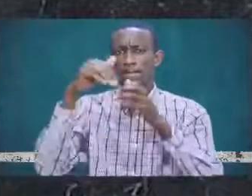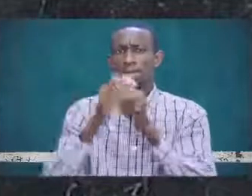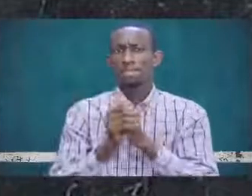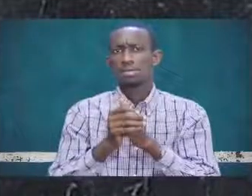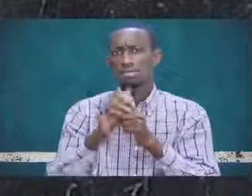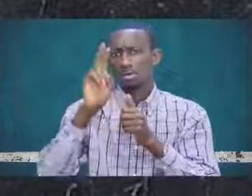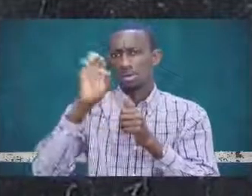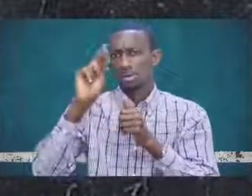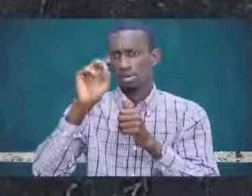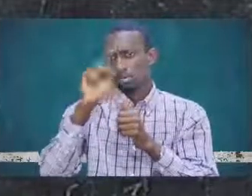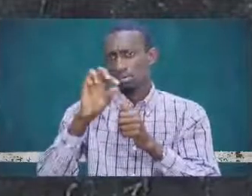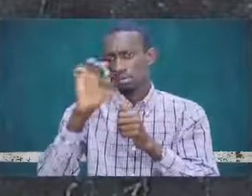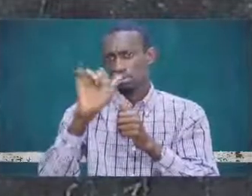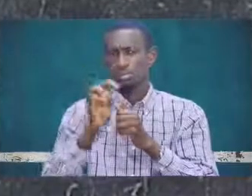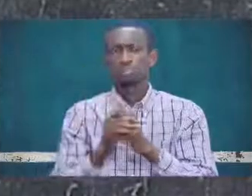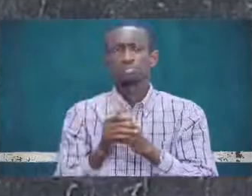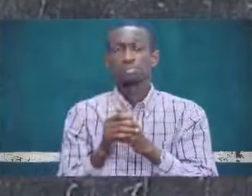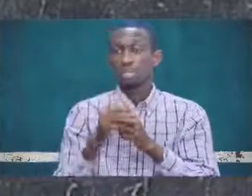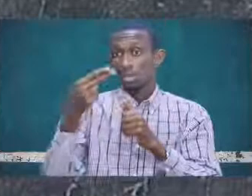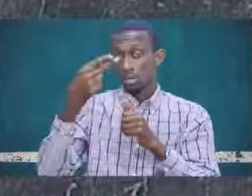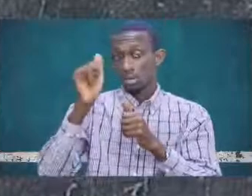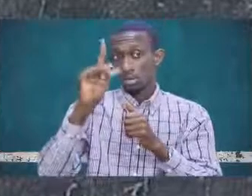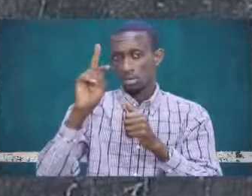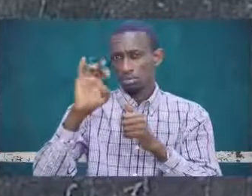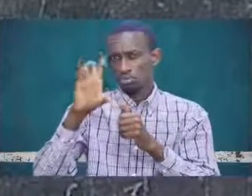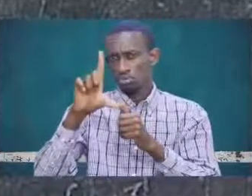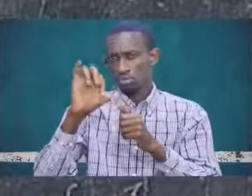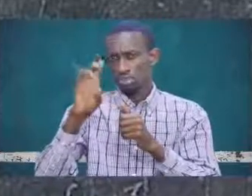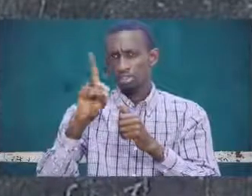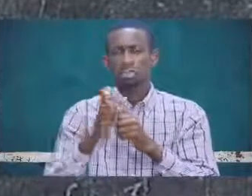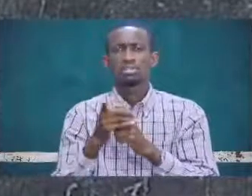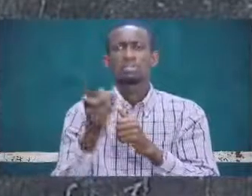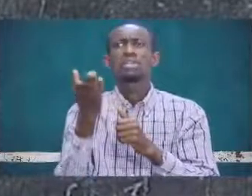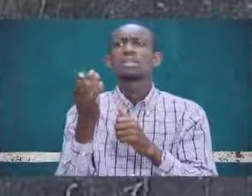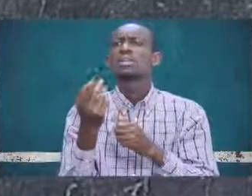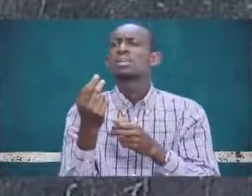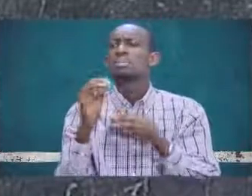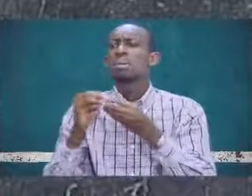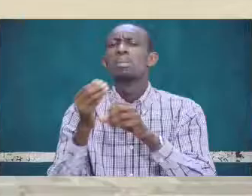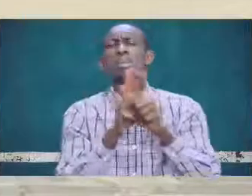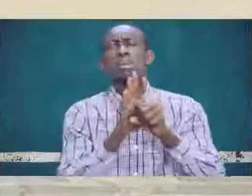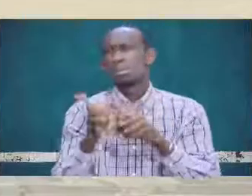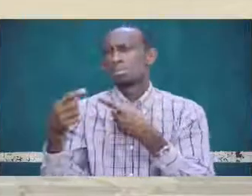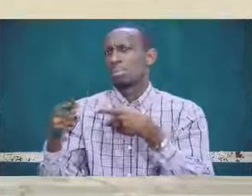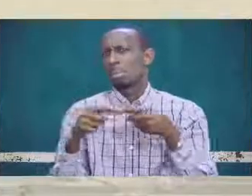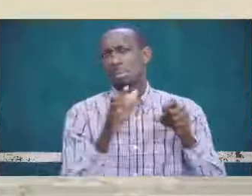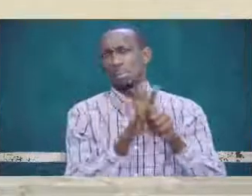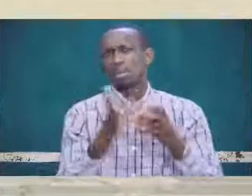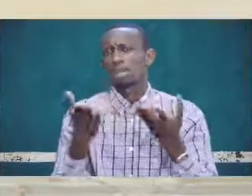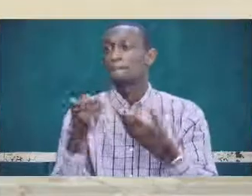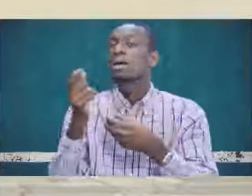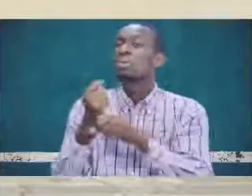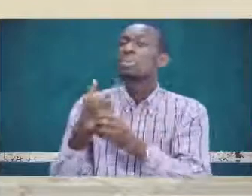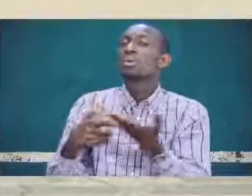acid. One of the functions of hydrochloric acid, we're going to mention a number of functions of hydrochloric acid, and we're going to see how does